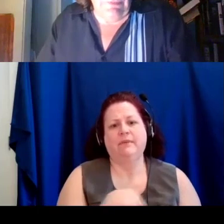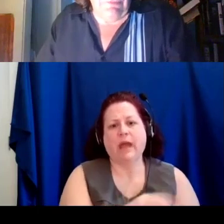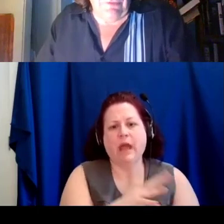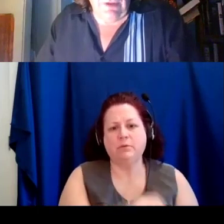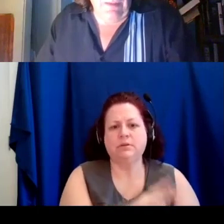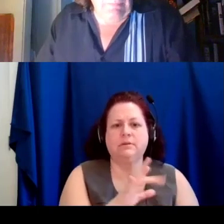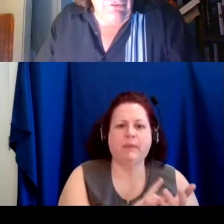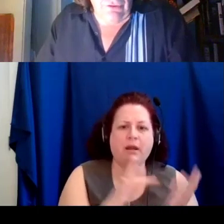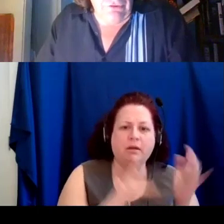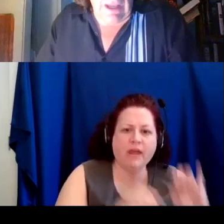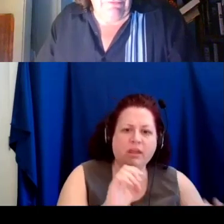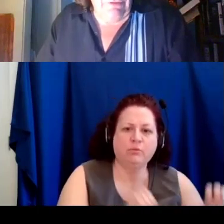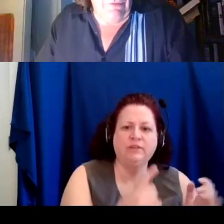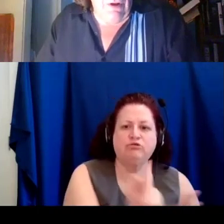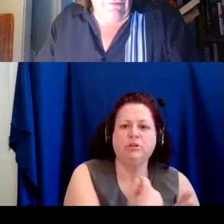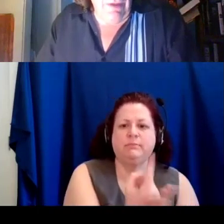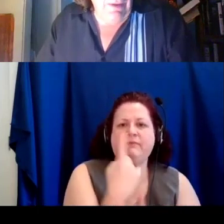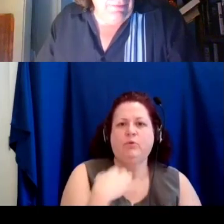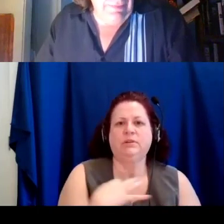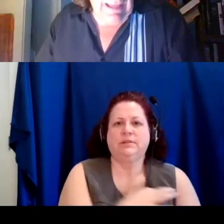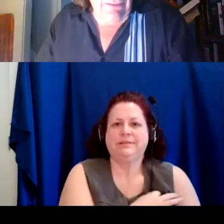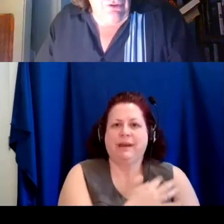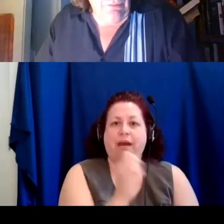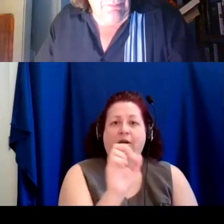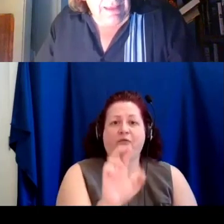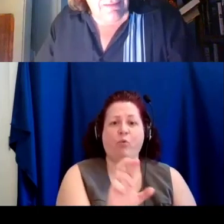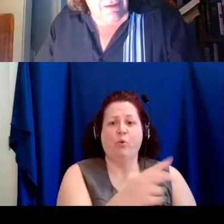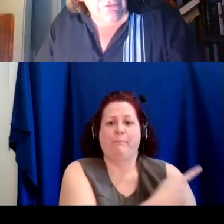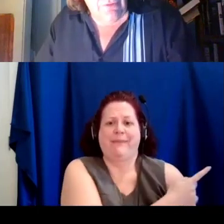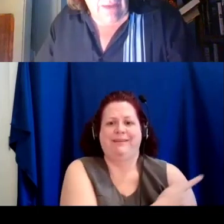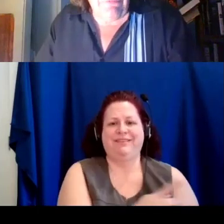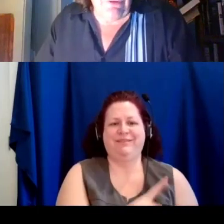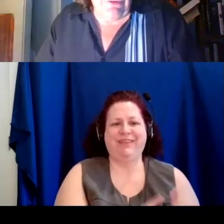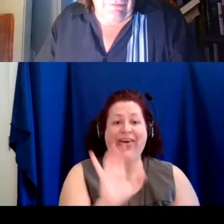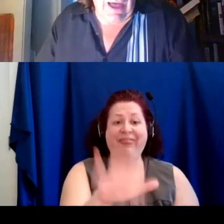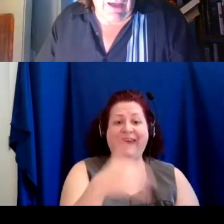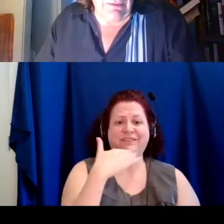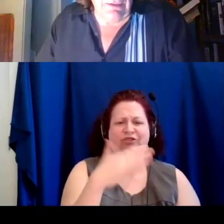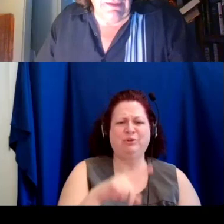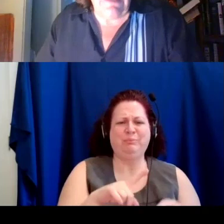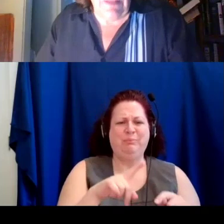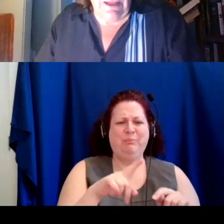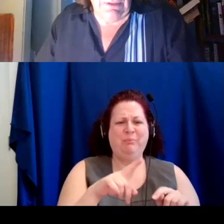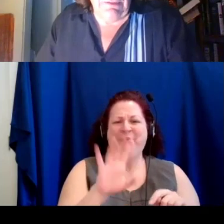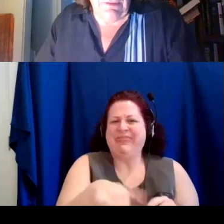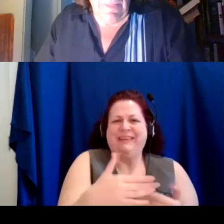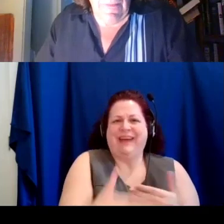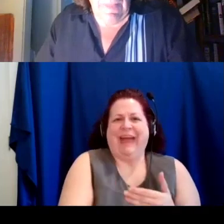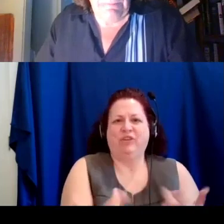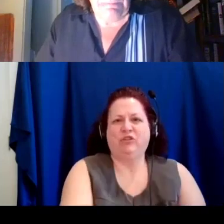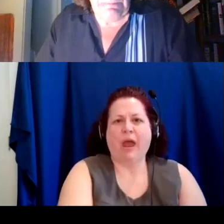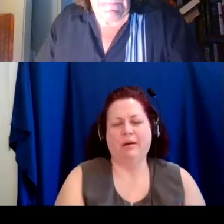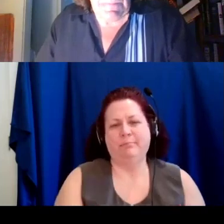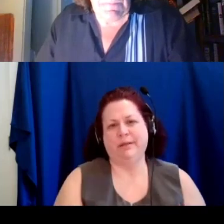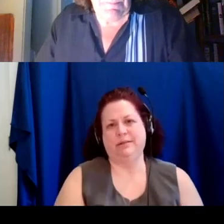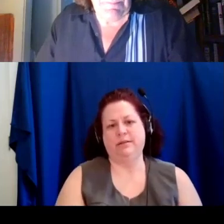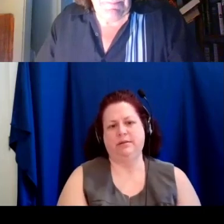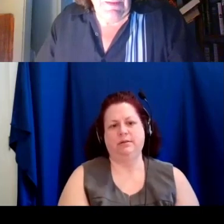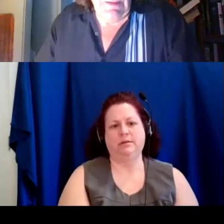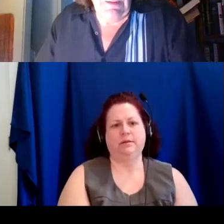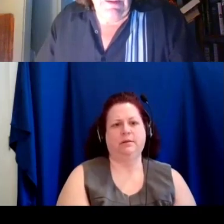and treatment for the patient or staff involved. That's good, but that's also after the fact. Next slide, please.